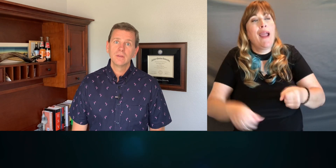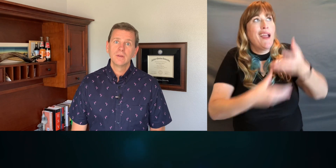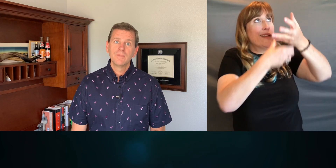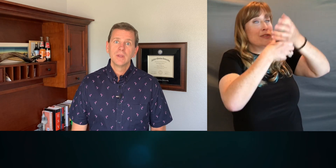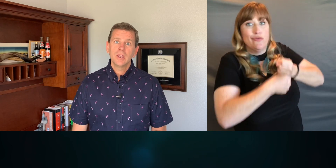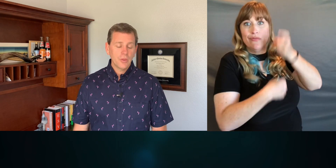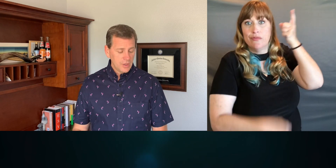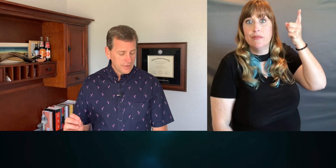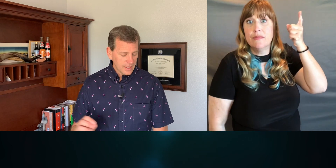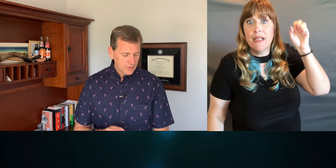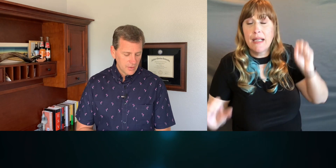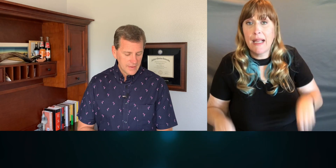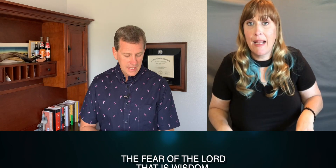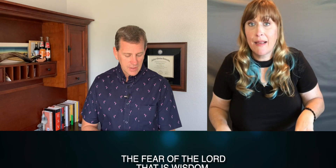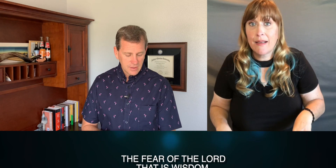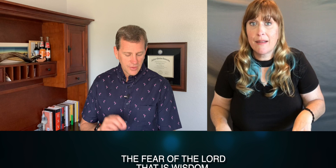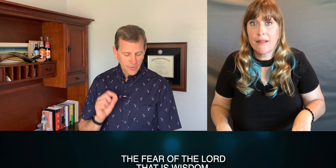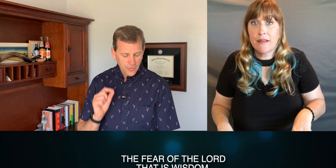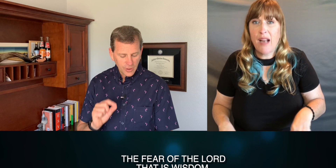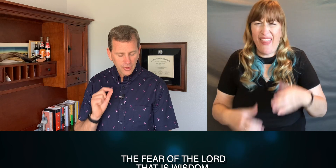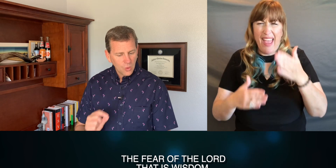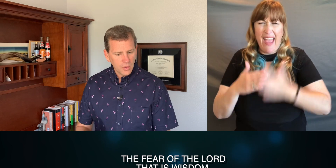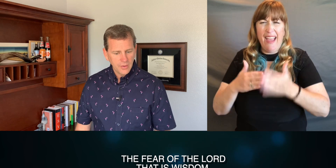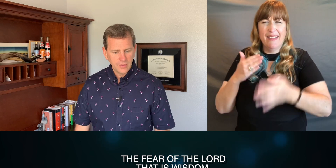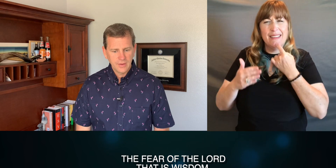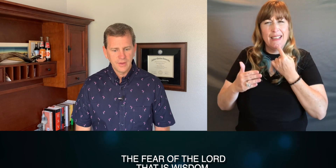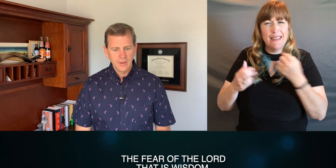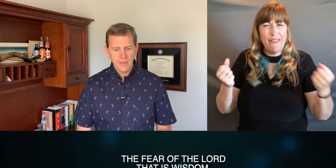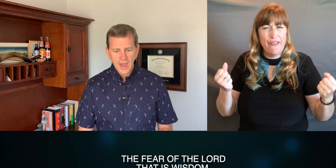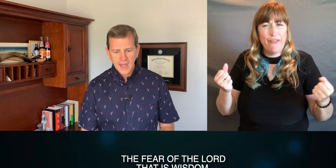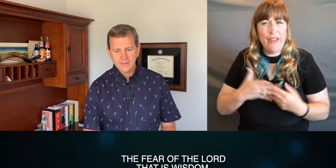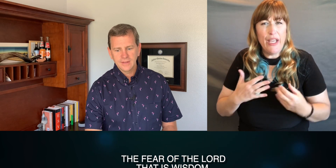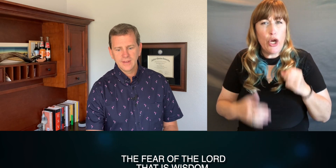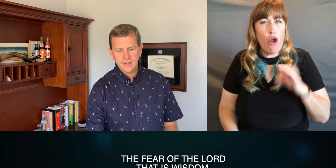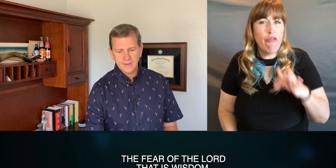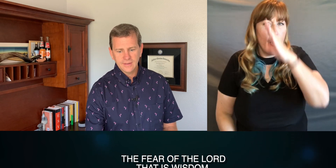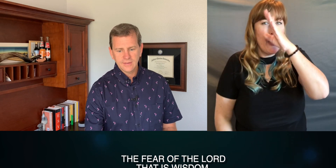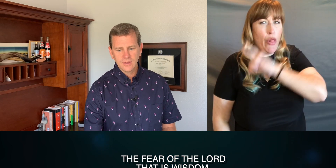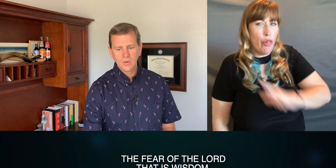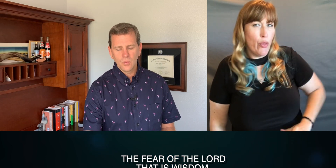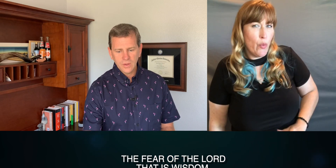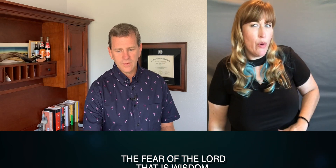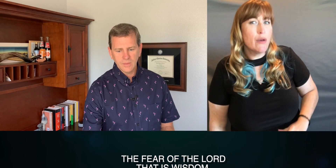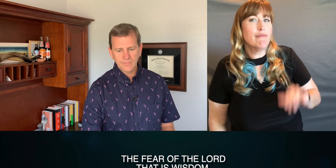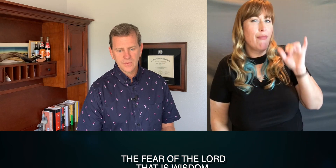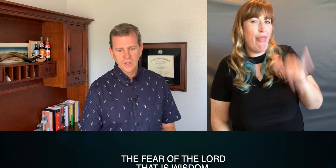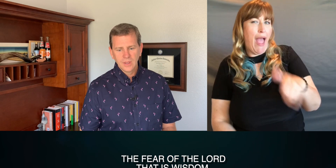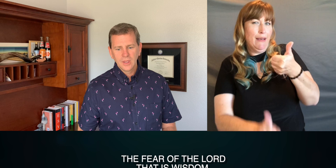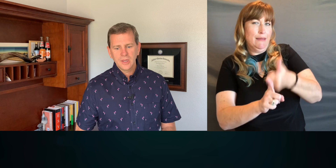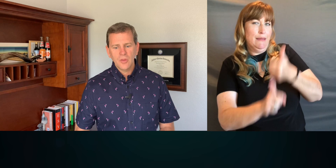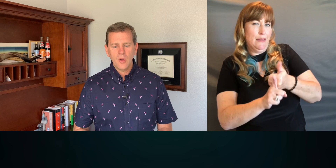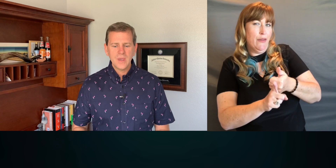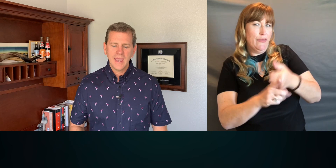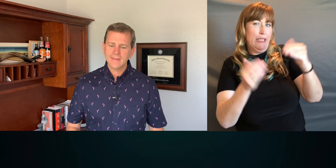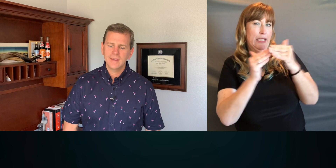does. You know, and he says here, at the end of it, the fear of the Lord, that is wisdom.